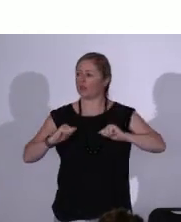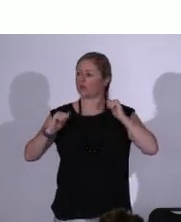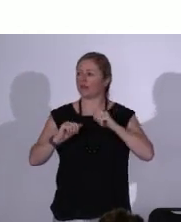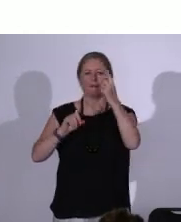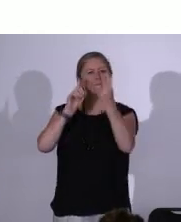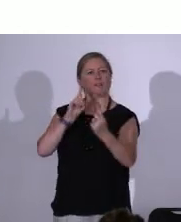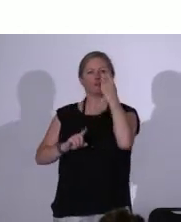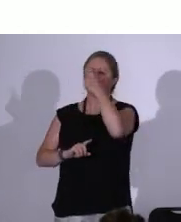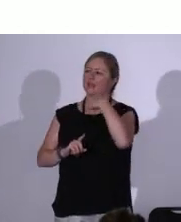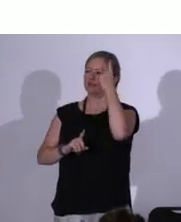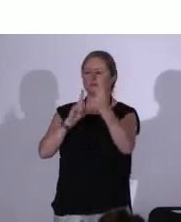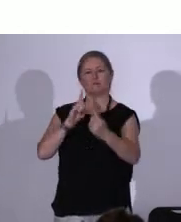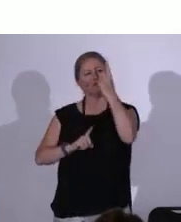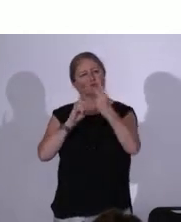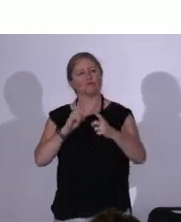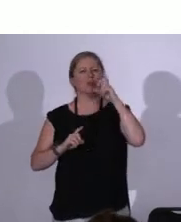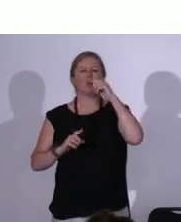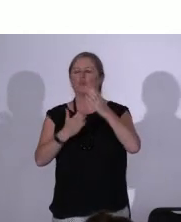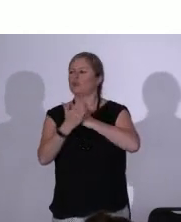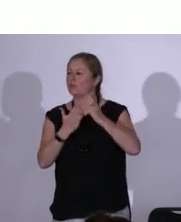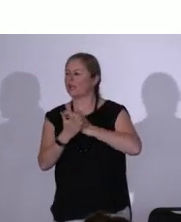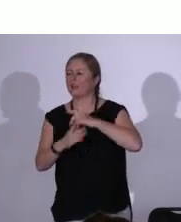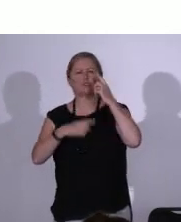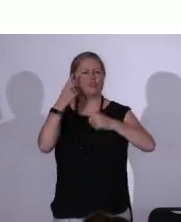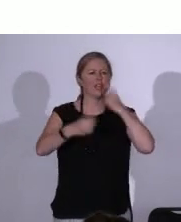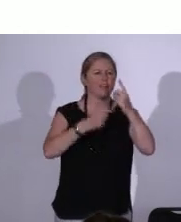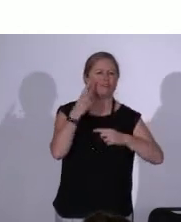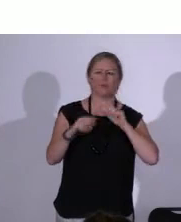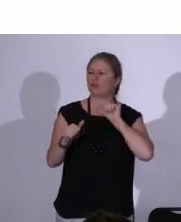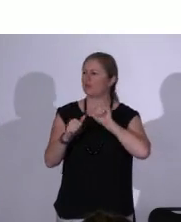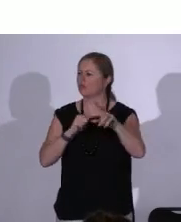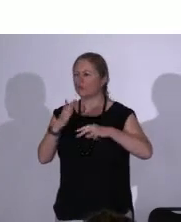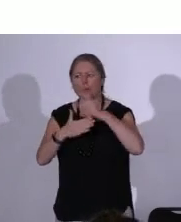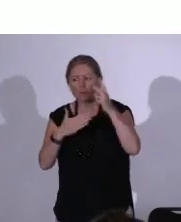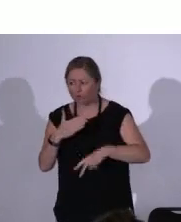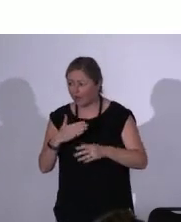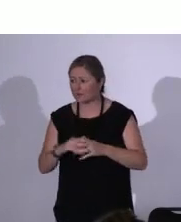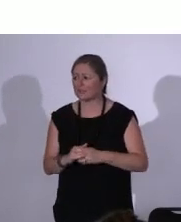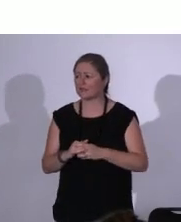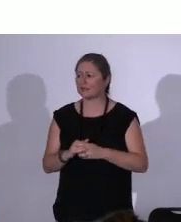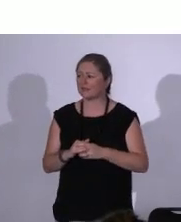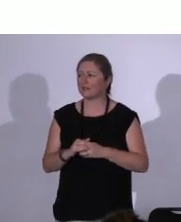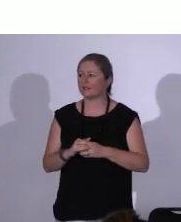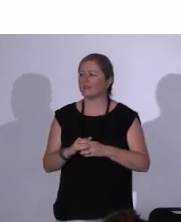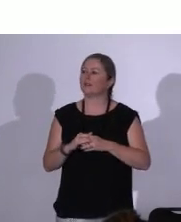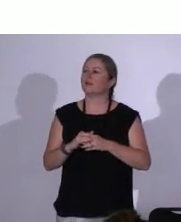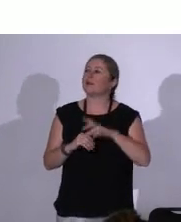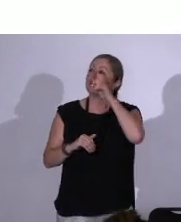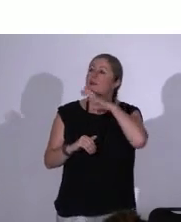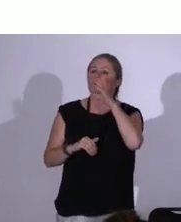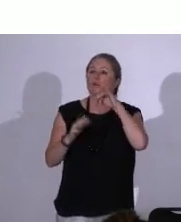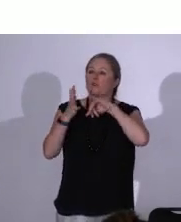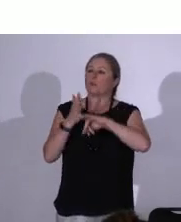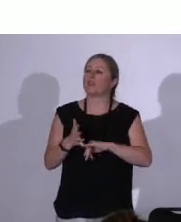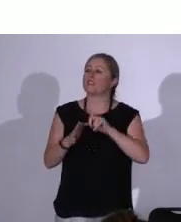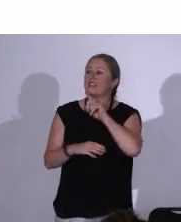could increase the dissemination of information of those incredible programs. And the crew from the Southern Lights